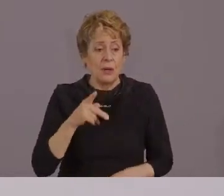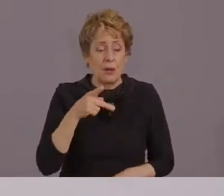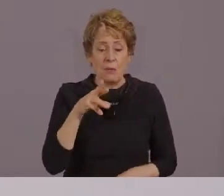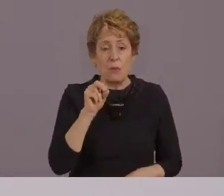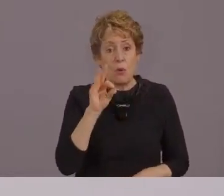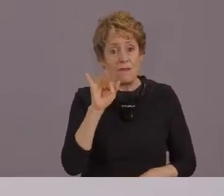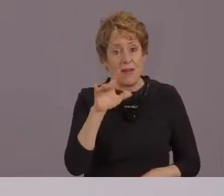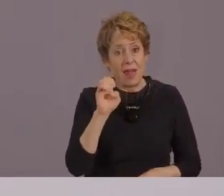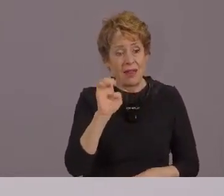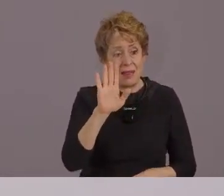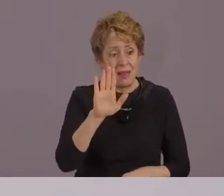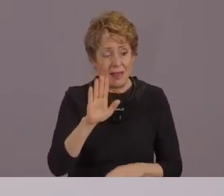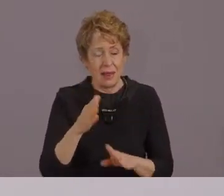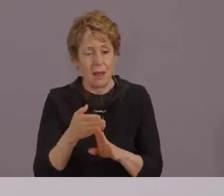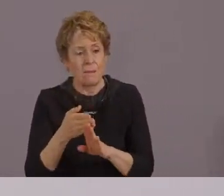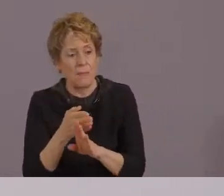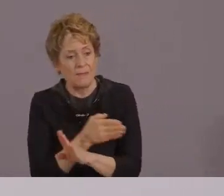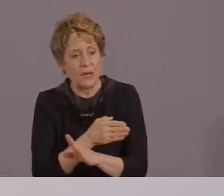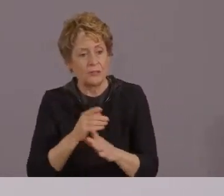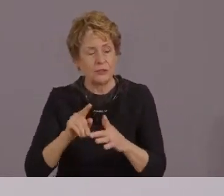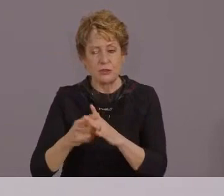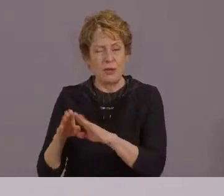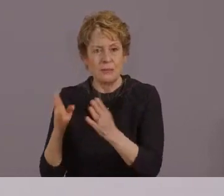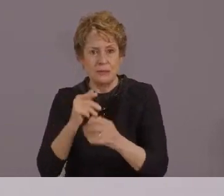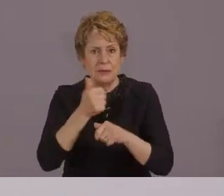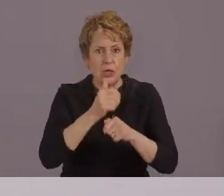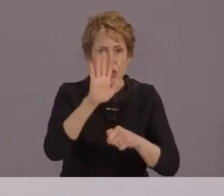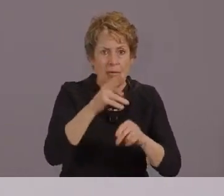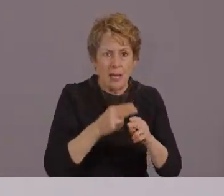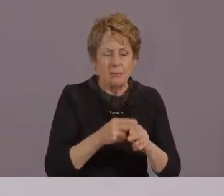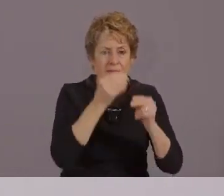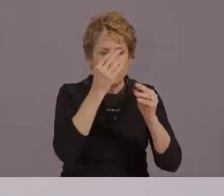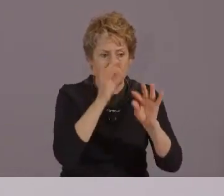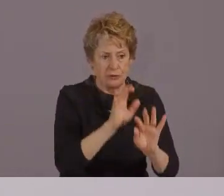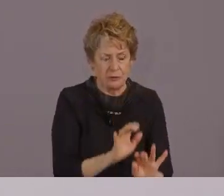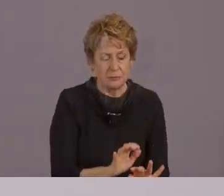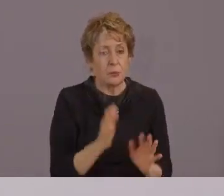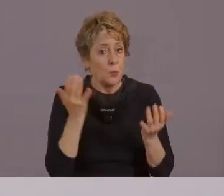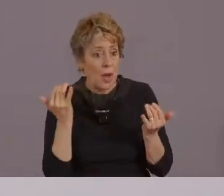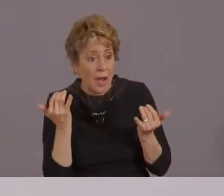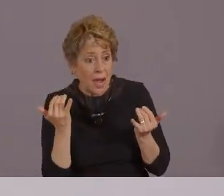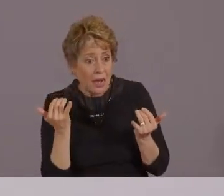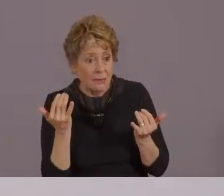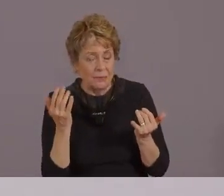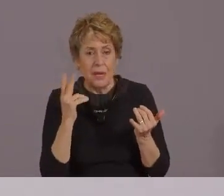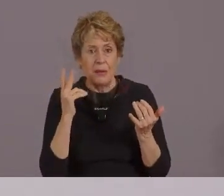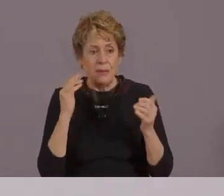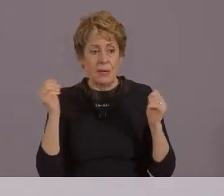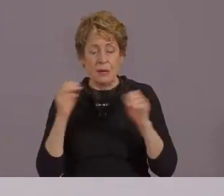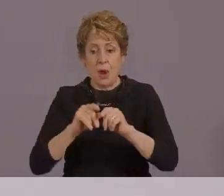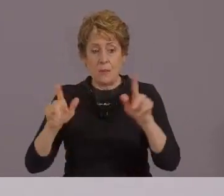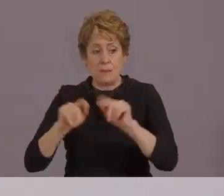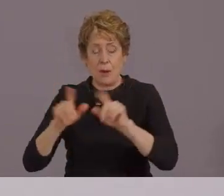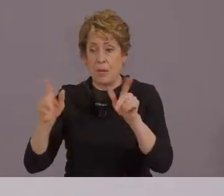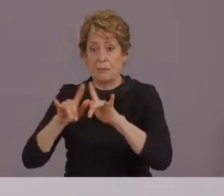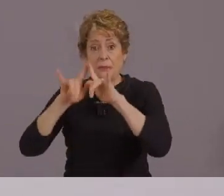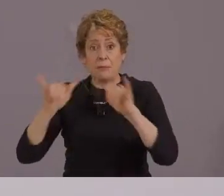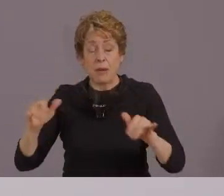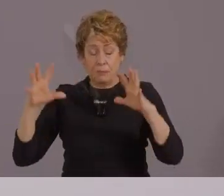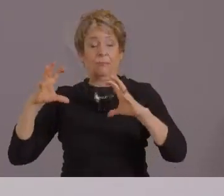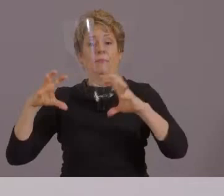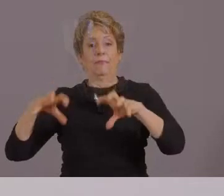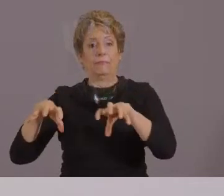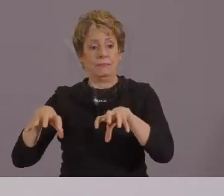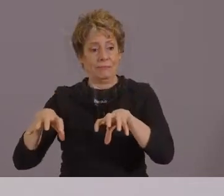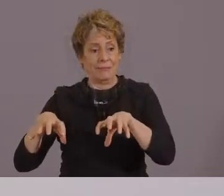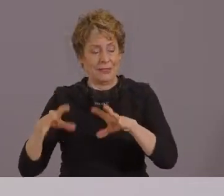getting on that website at the same time. So it helps if you're not logging in for the very first time and having to fill out all